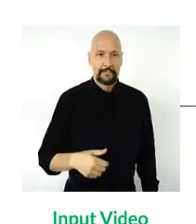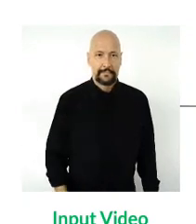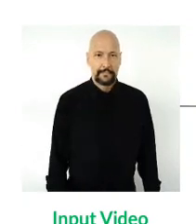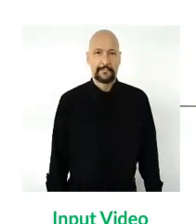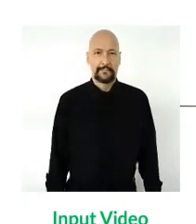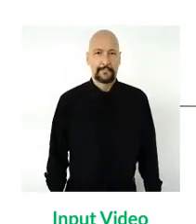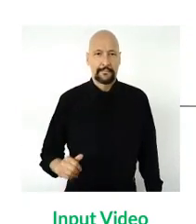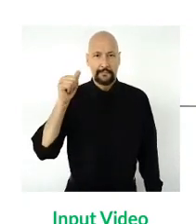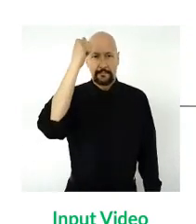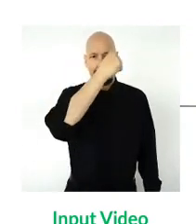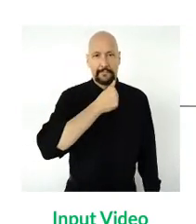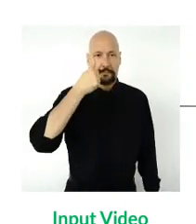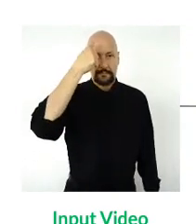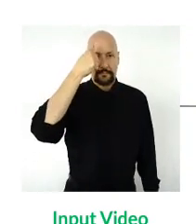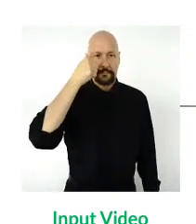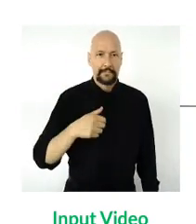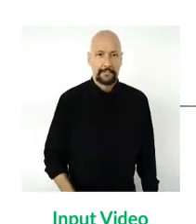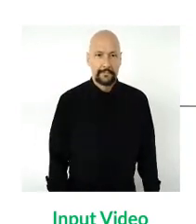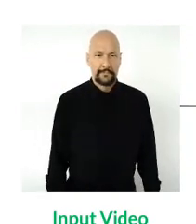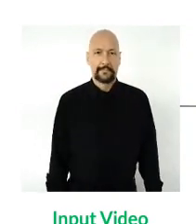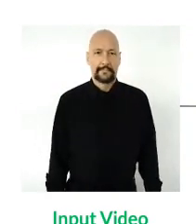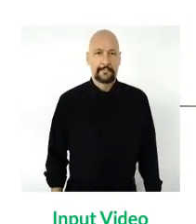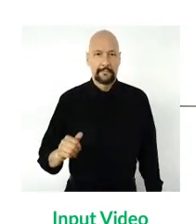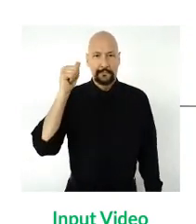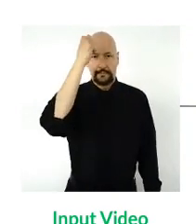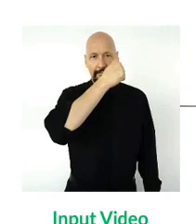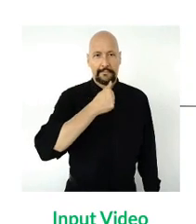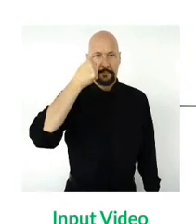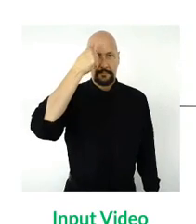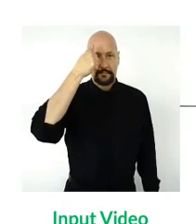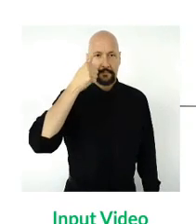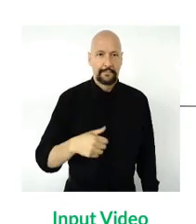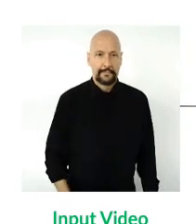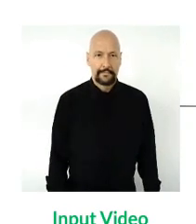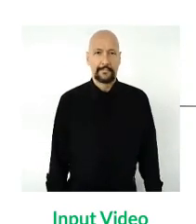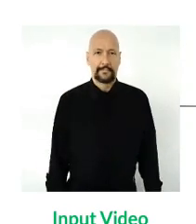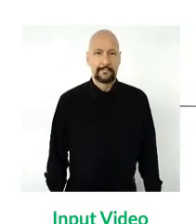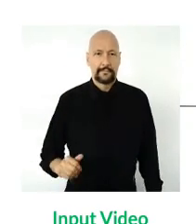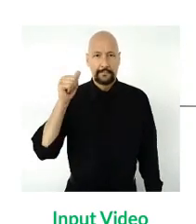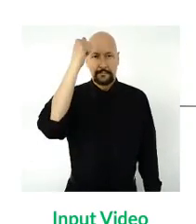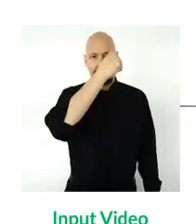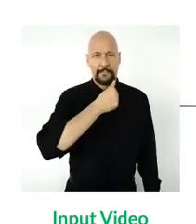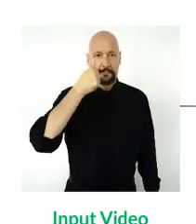single sign word. The model is then asked to predict what is the sign performed by the video.